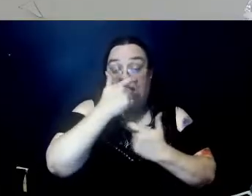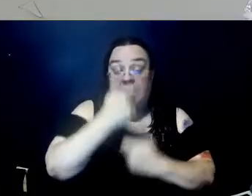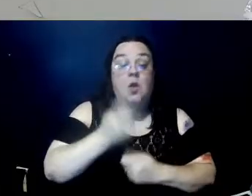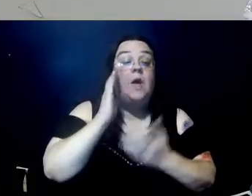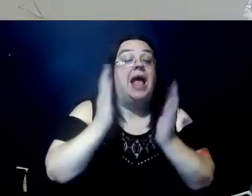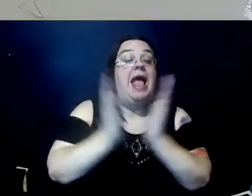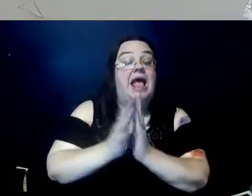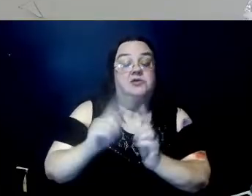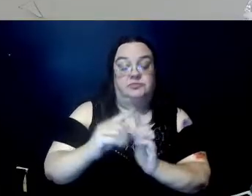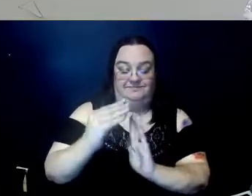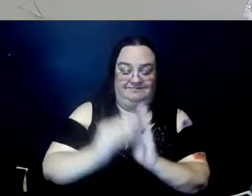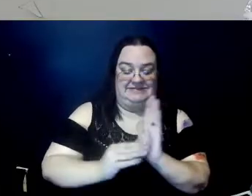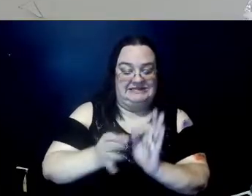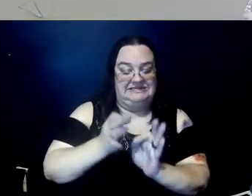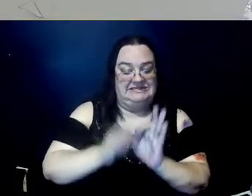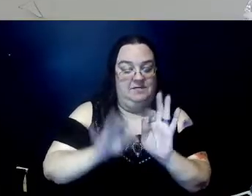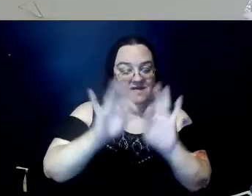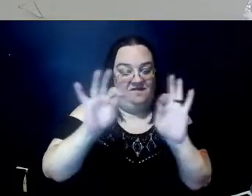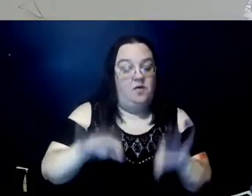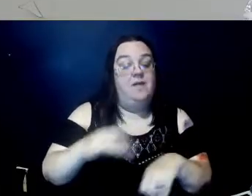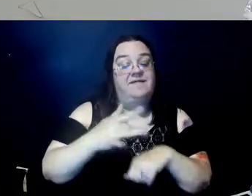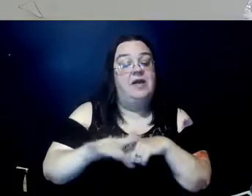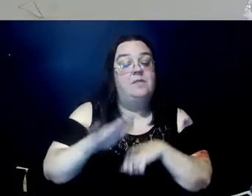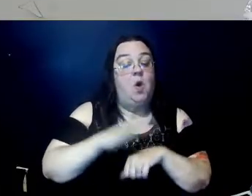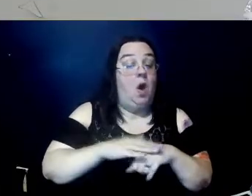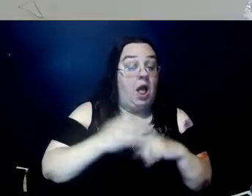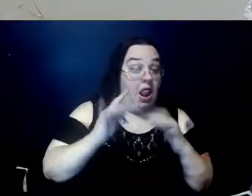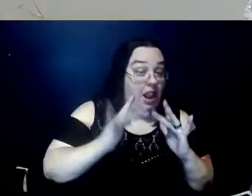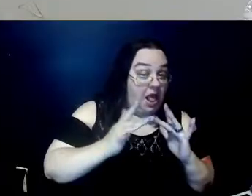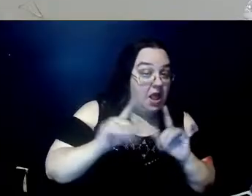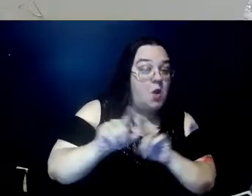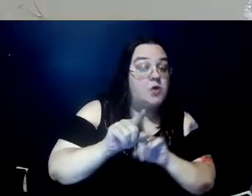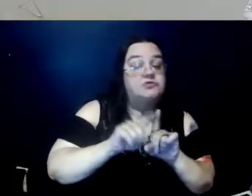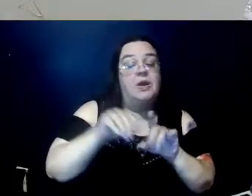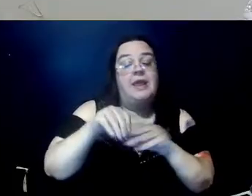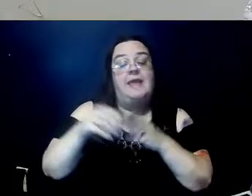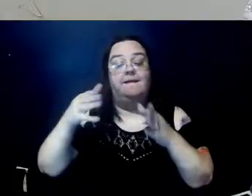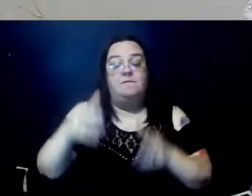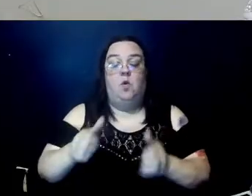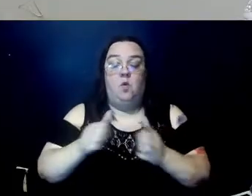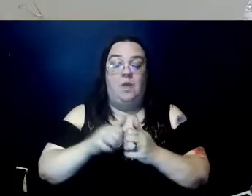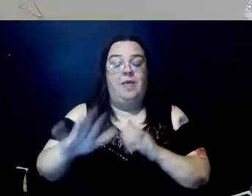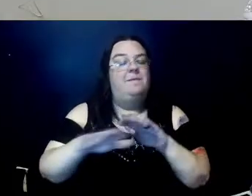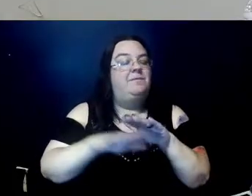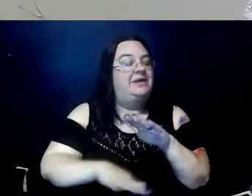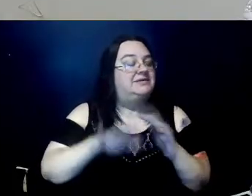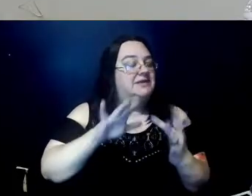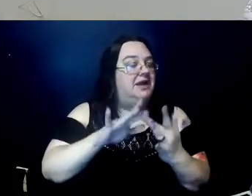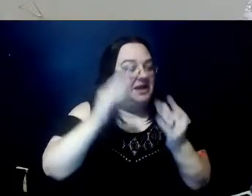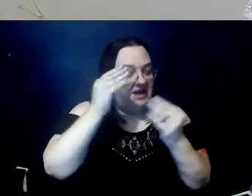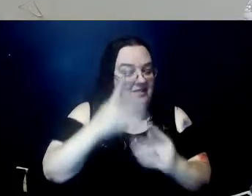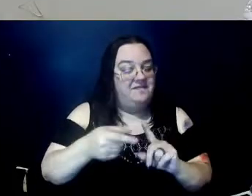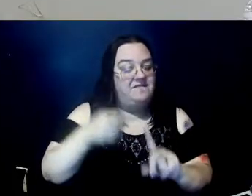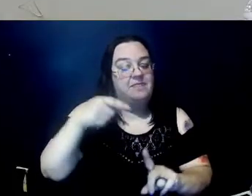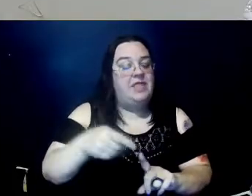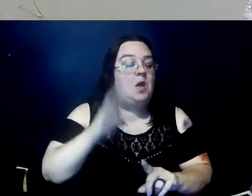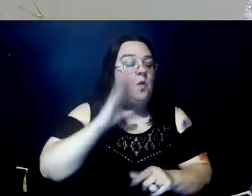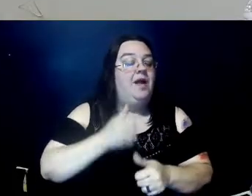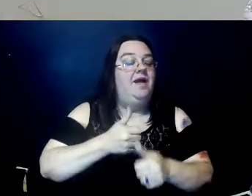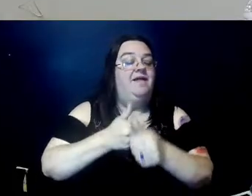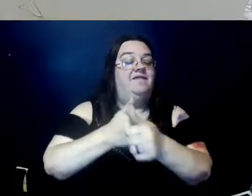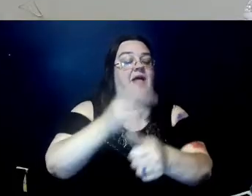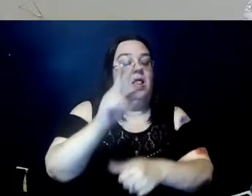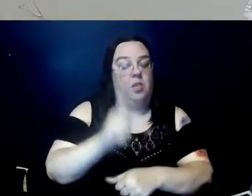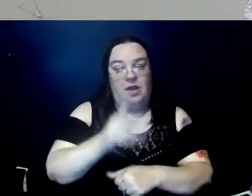complete a simple form, available online and in person, with their basic contact information. From there, we will follow up to